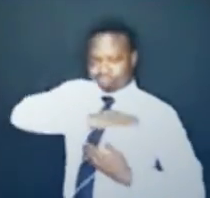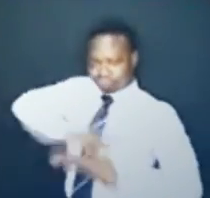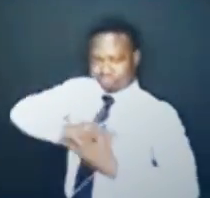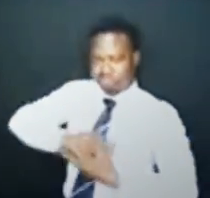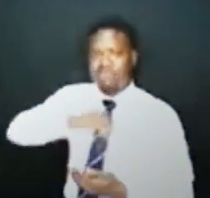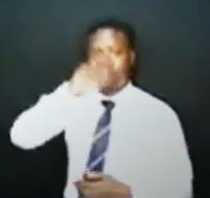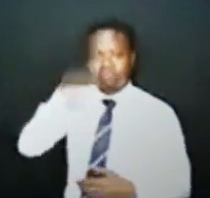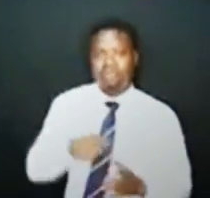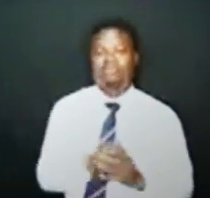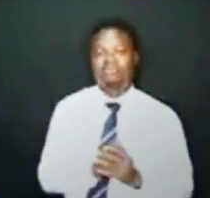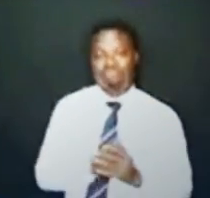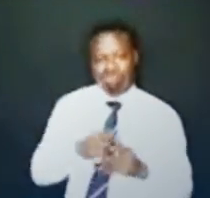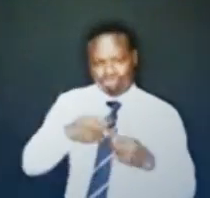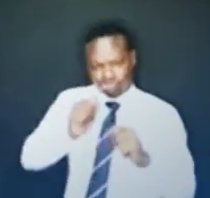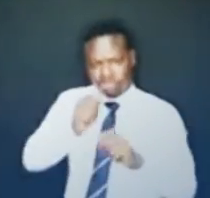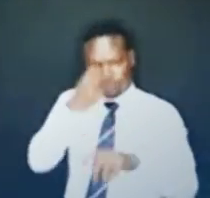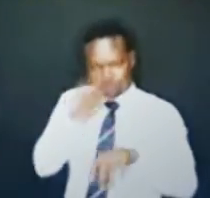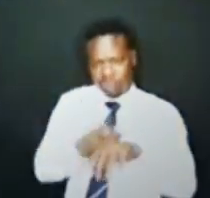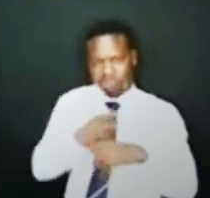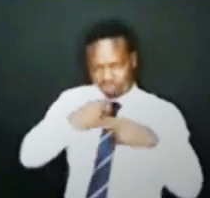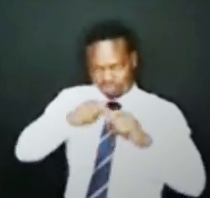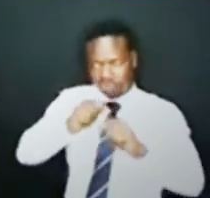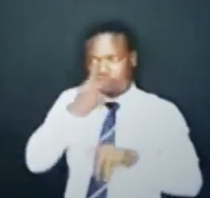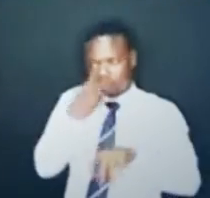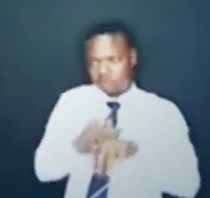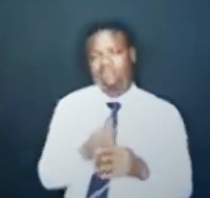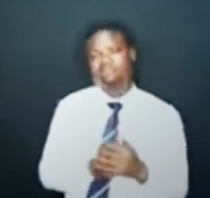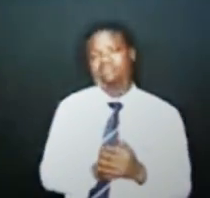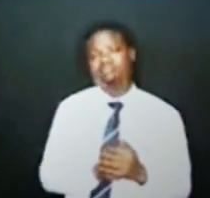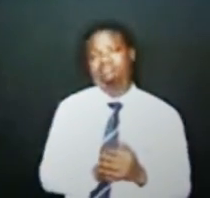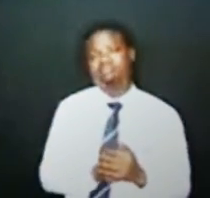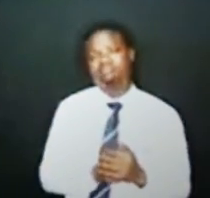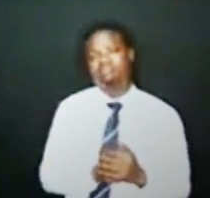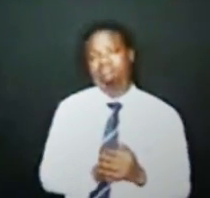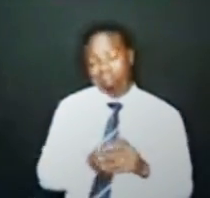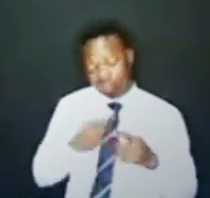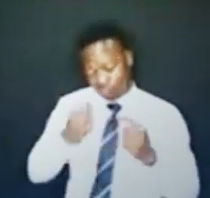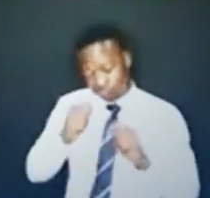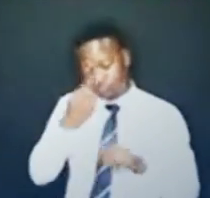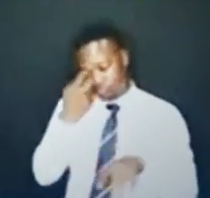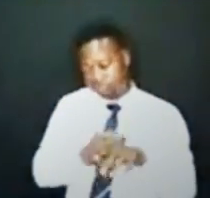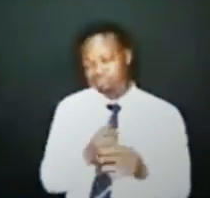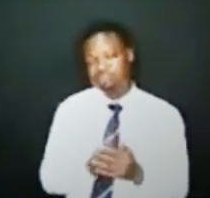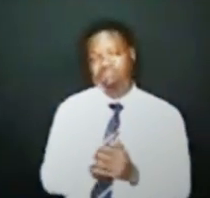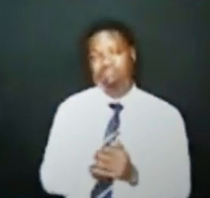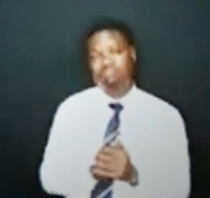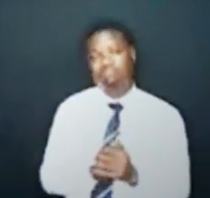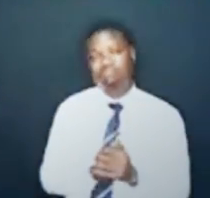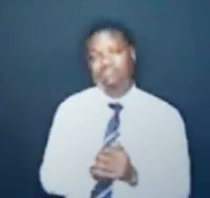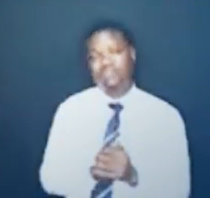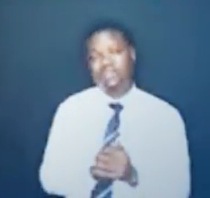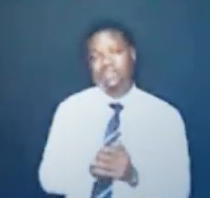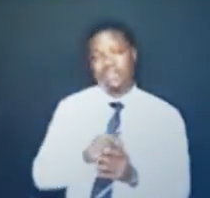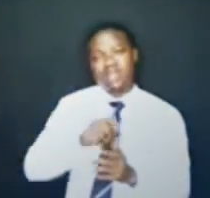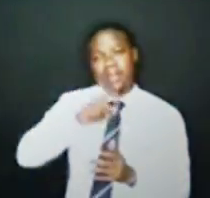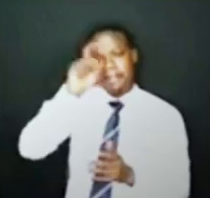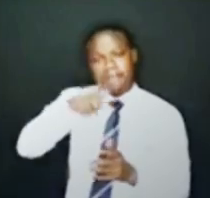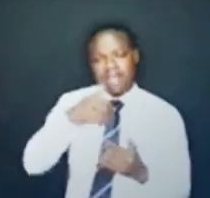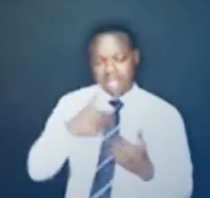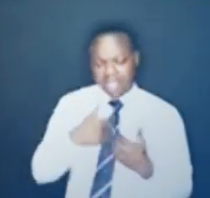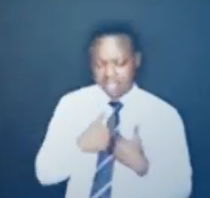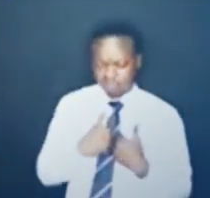bitterness. Try. Do well. Develop a strong,